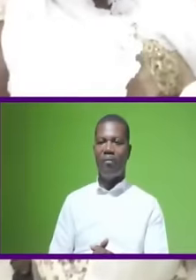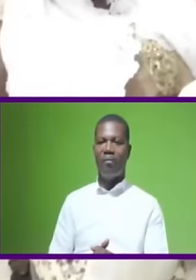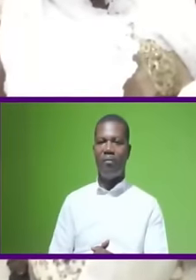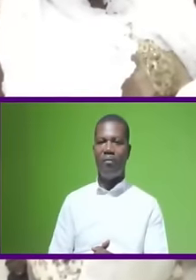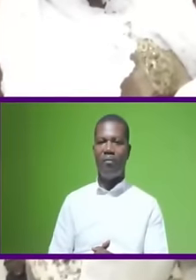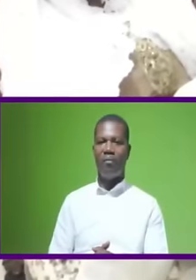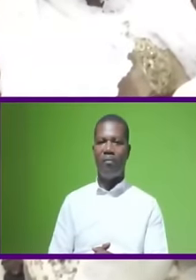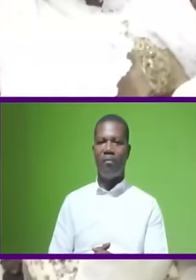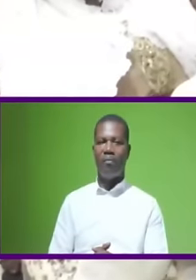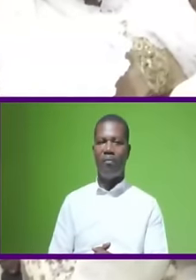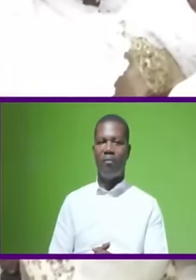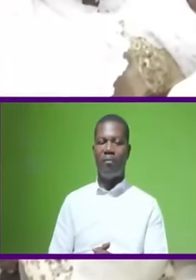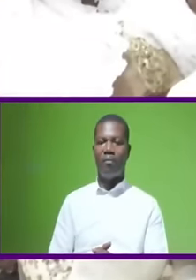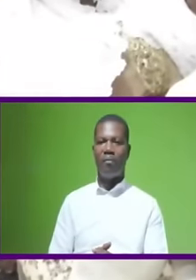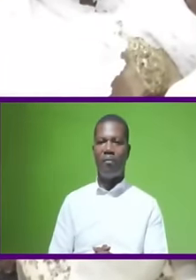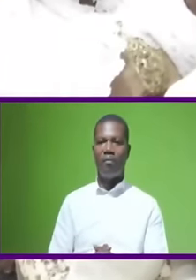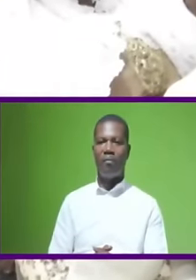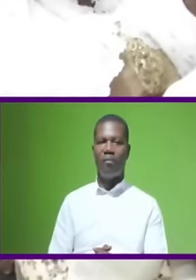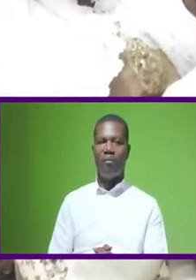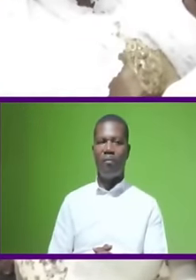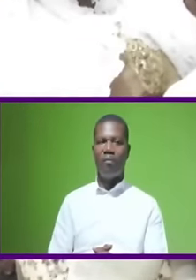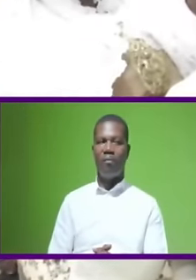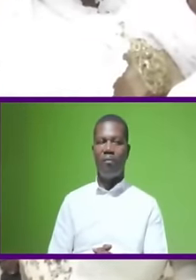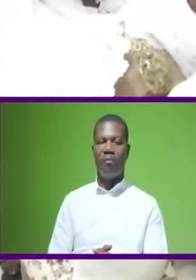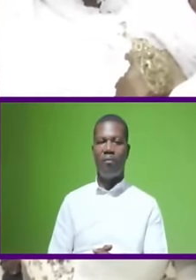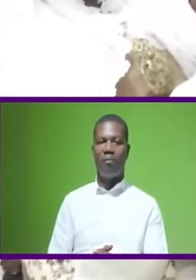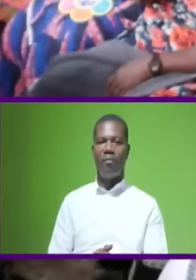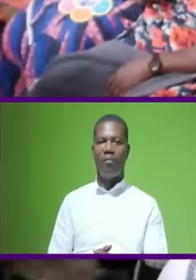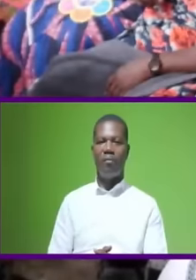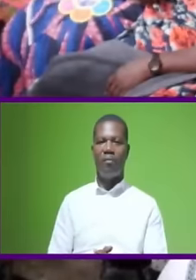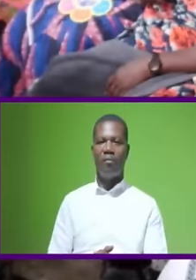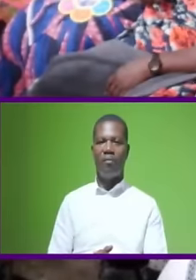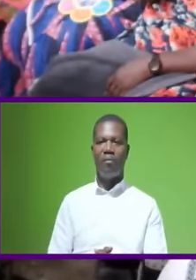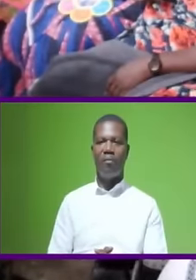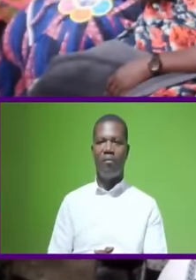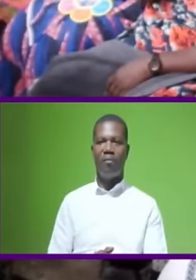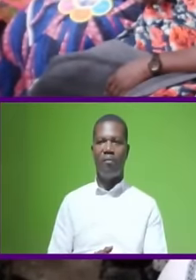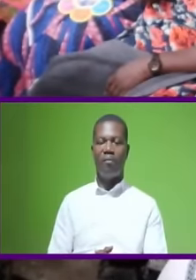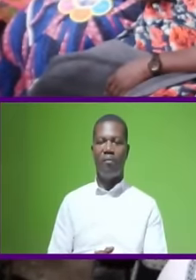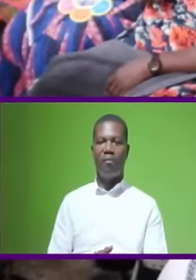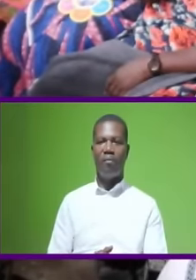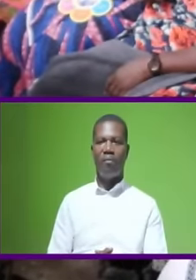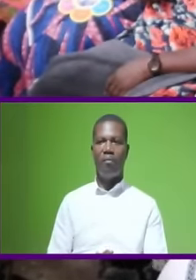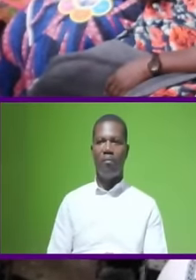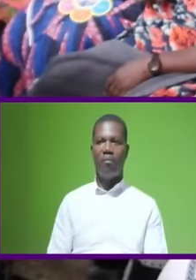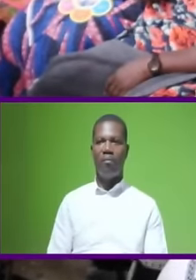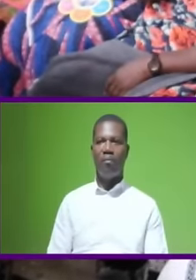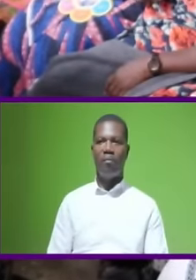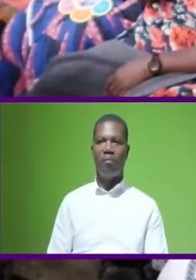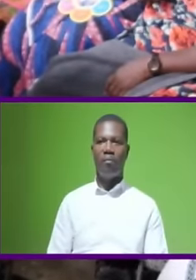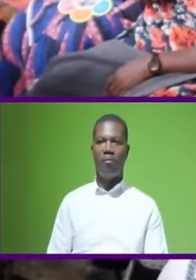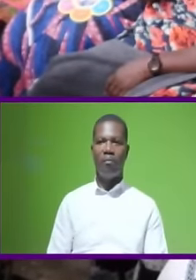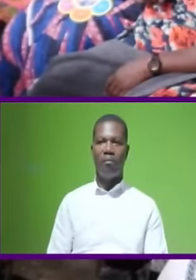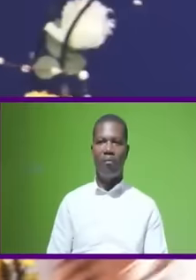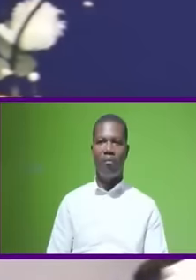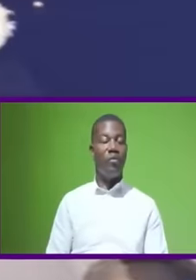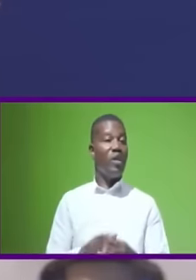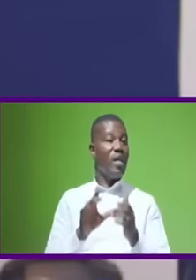but our grandfathers or grandmothers could not get the fruit of the womb, so they had to go and change it for that.